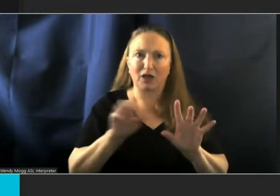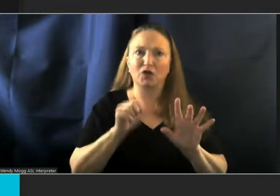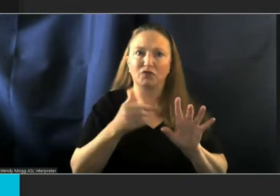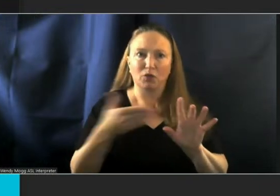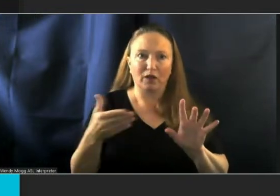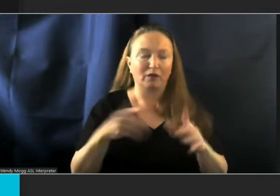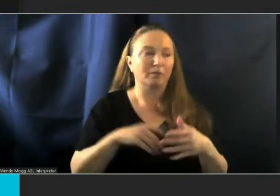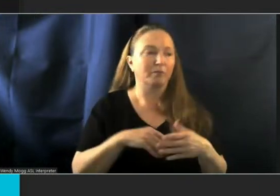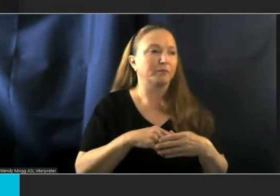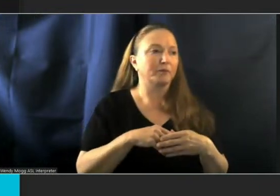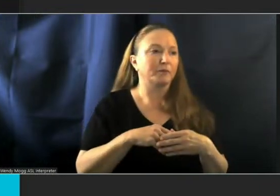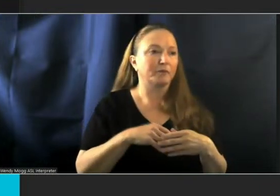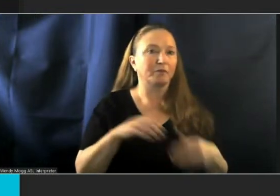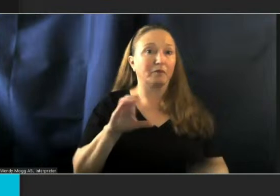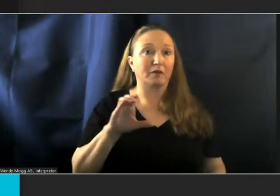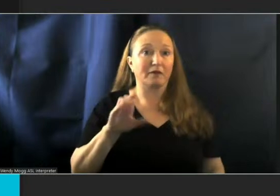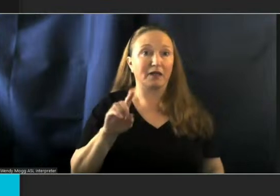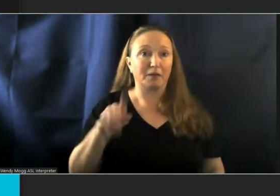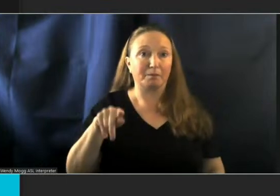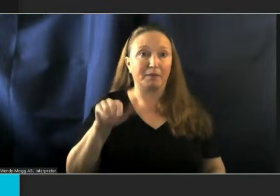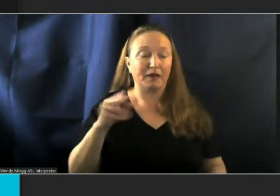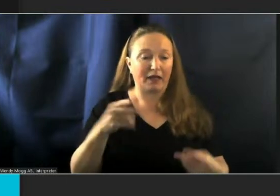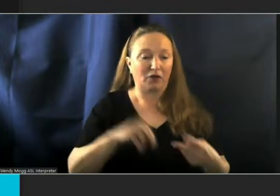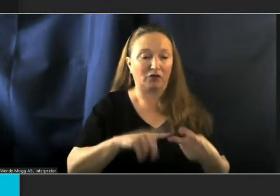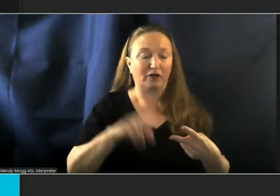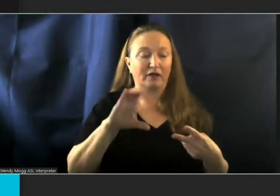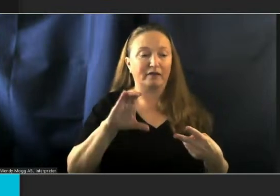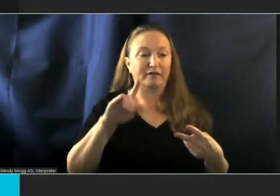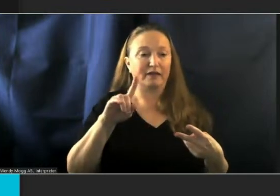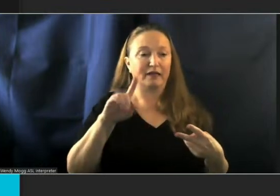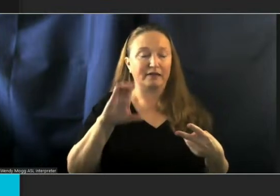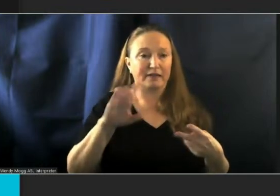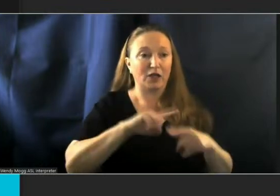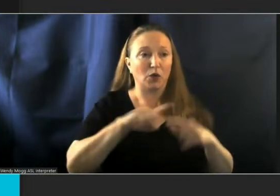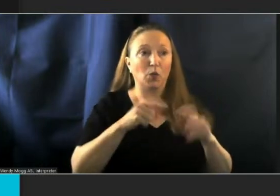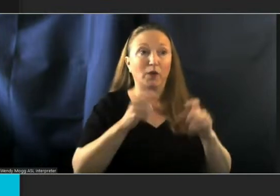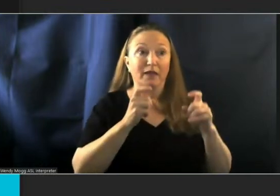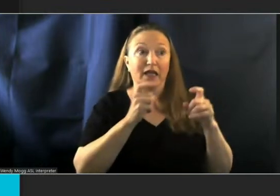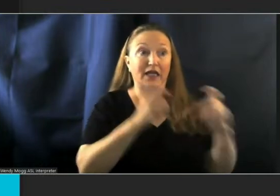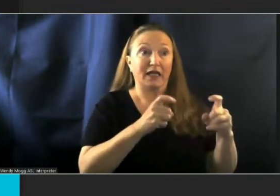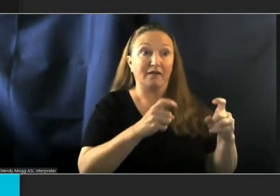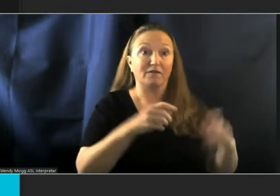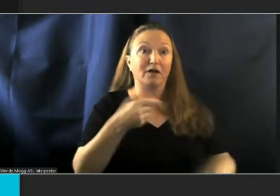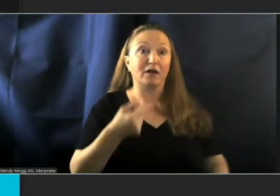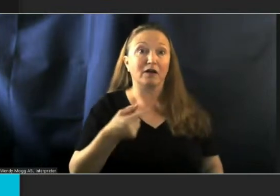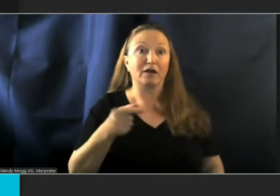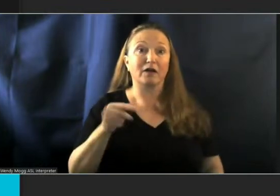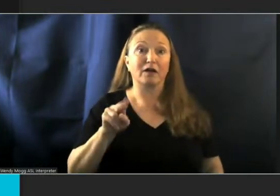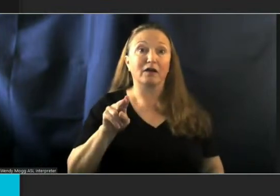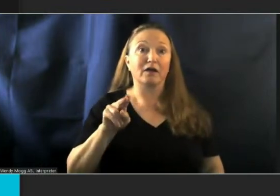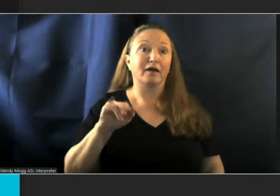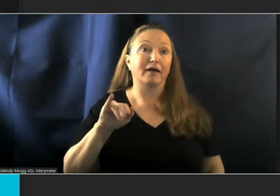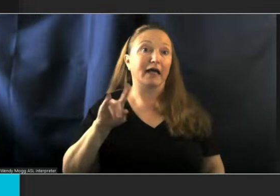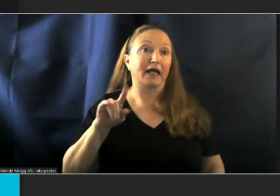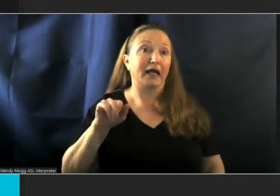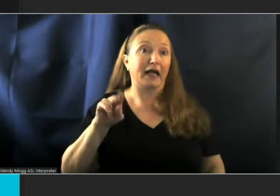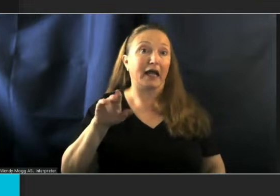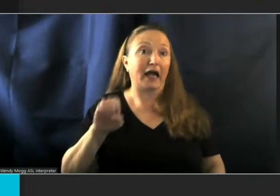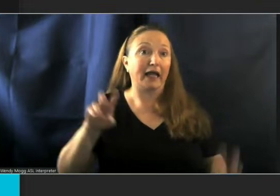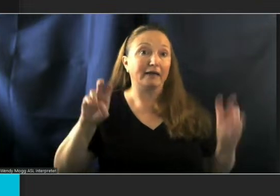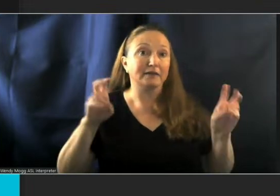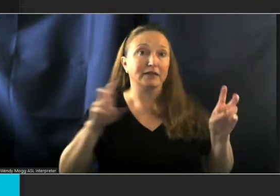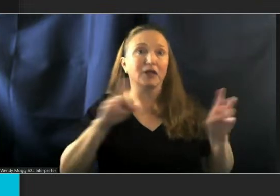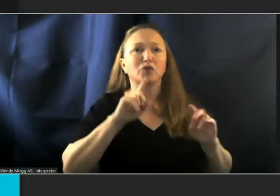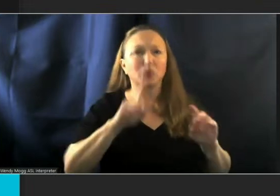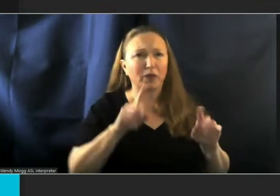the CDPH and CDC, when they give a guidance, that is the same as an order. And it